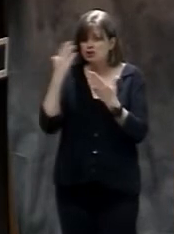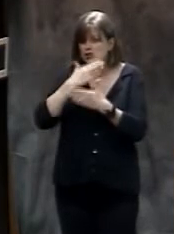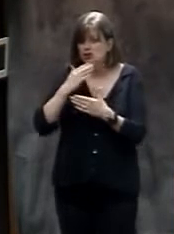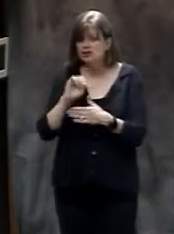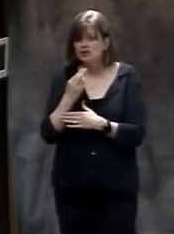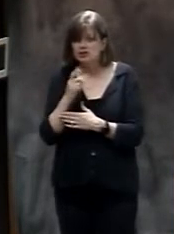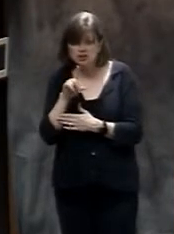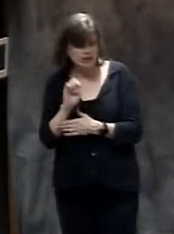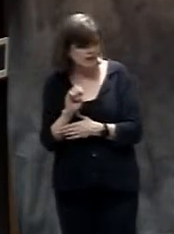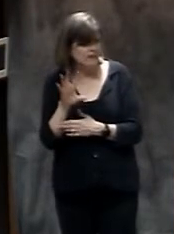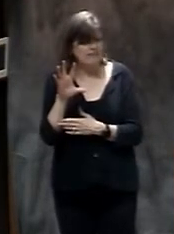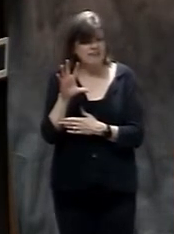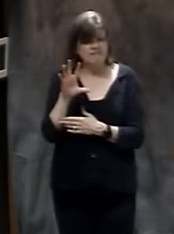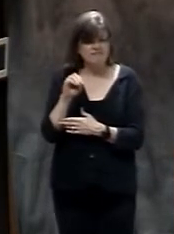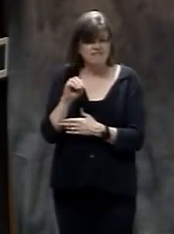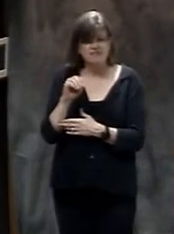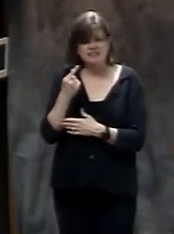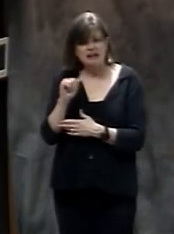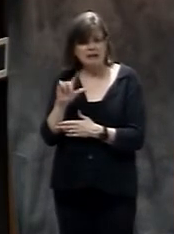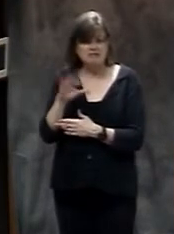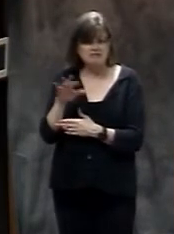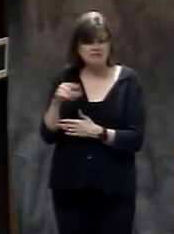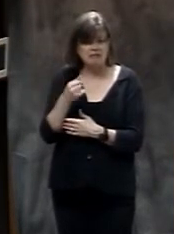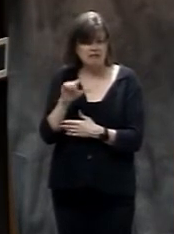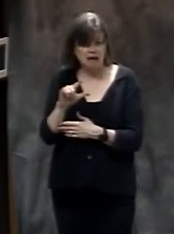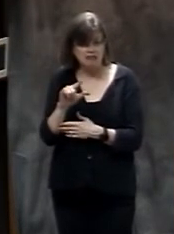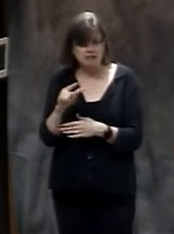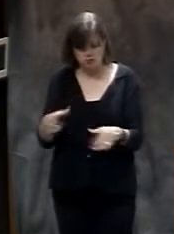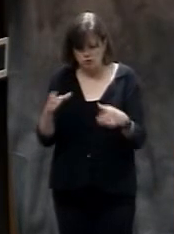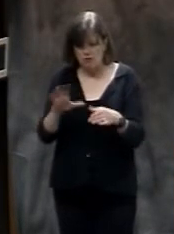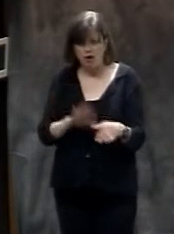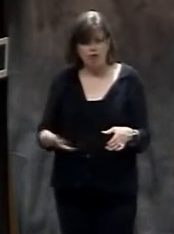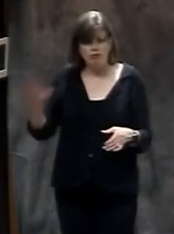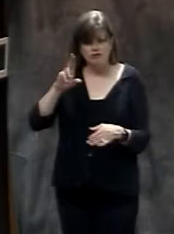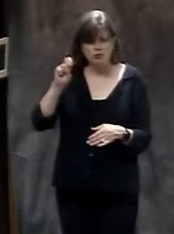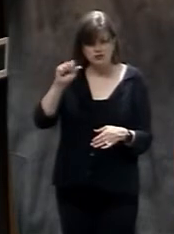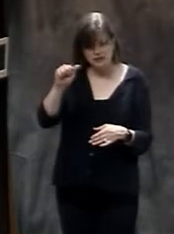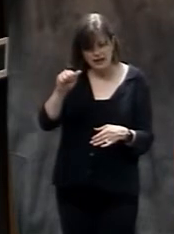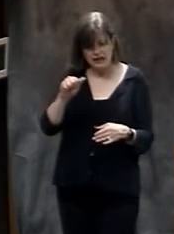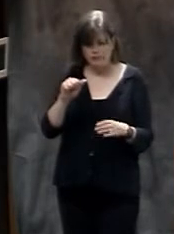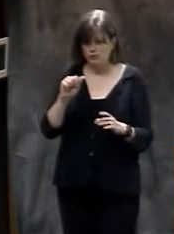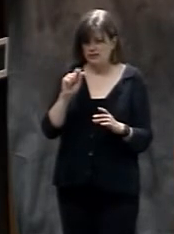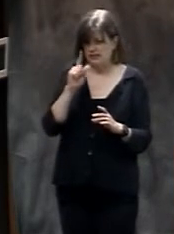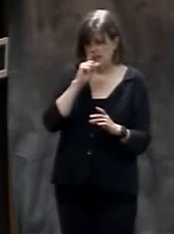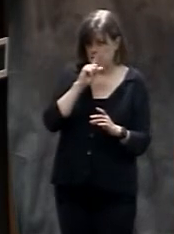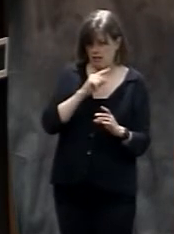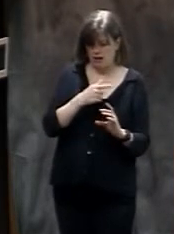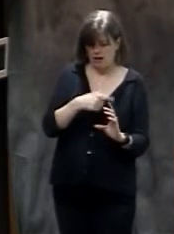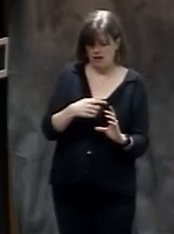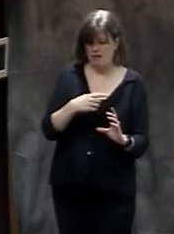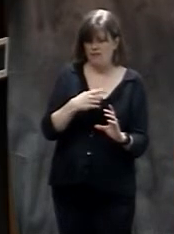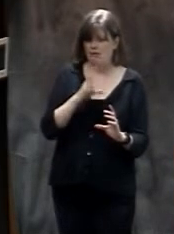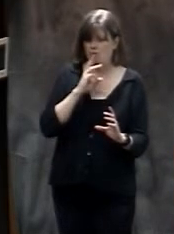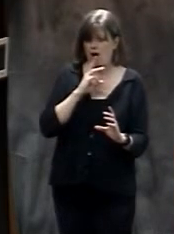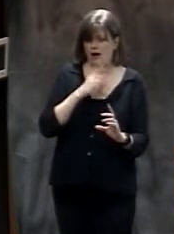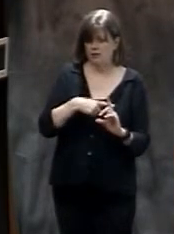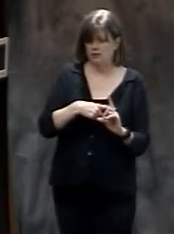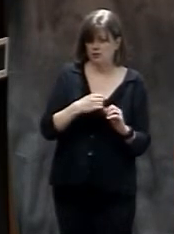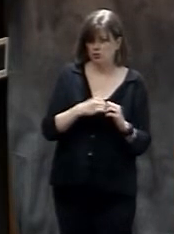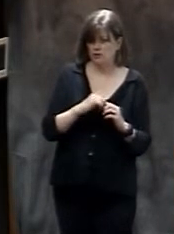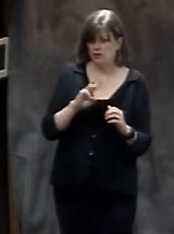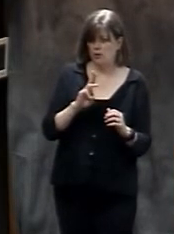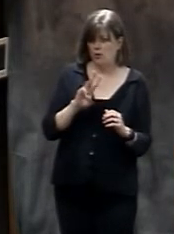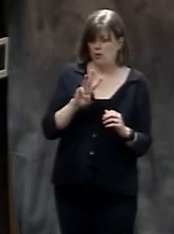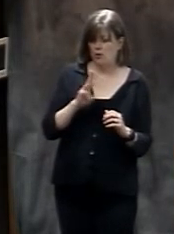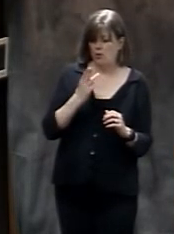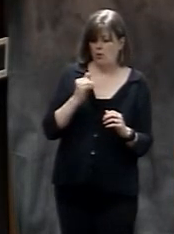a 50-gallon, 55-gallon drum everywhere across the U.S., and we simulated the water temperature and volume in it with Watcham.